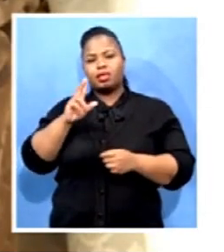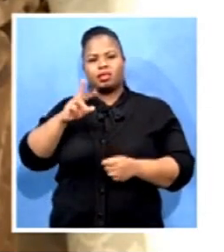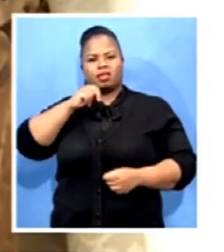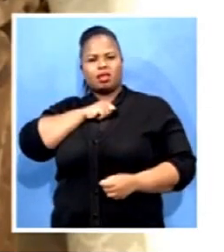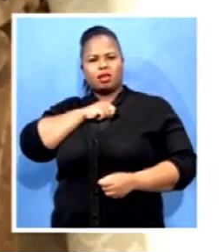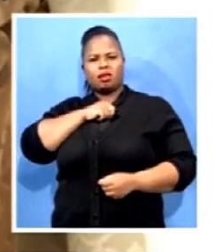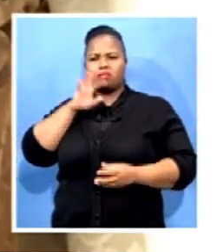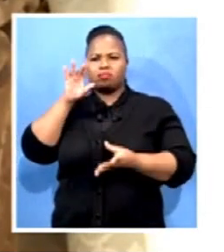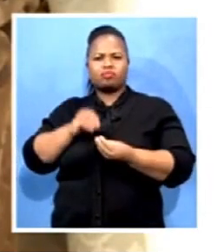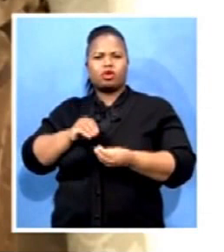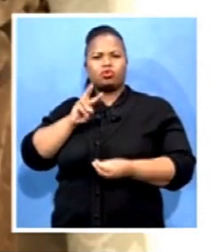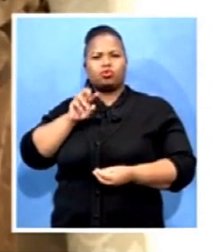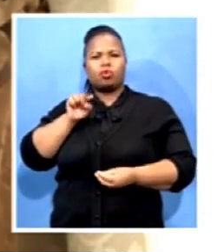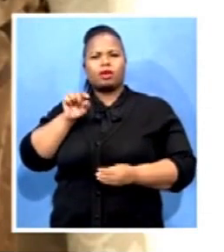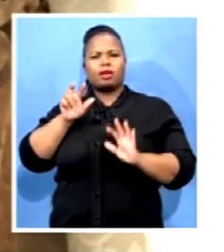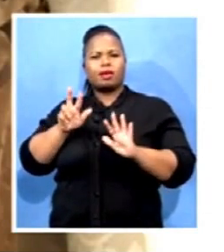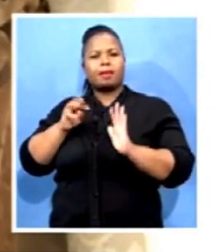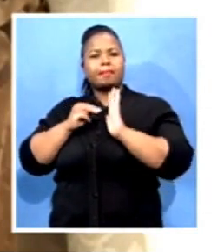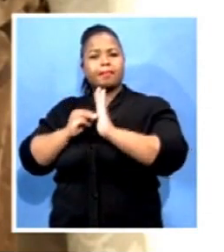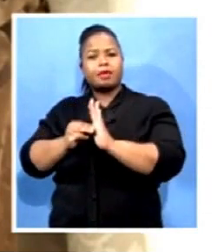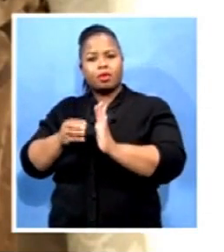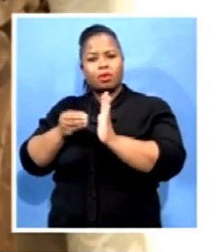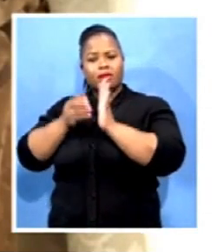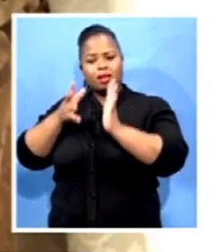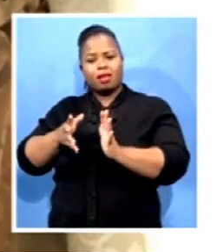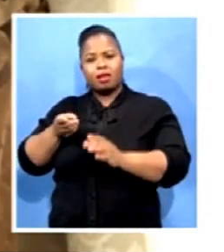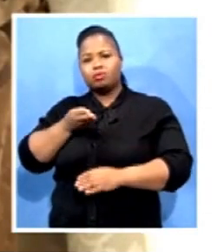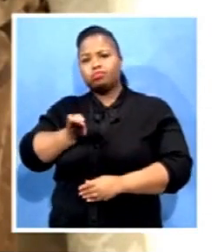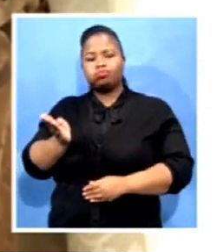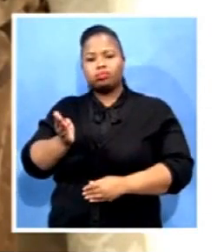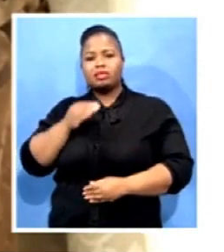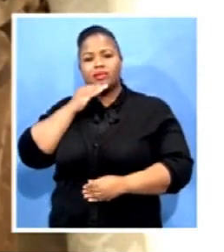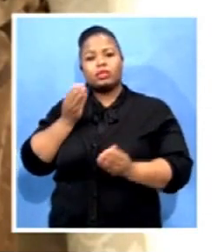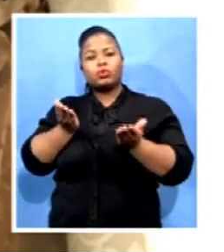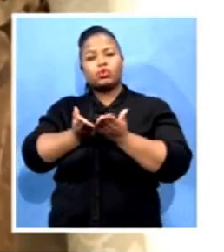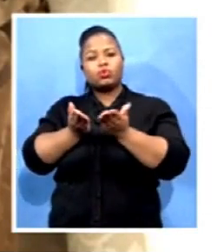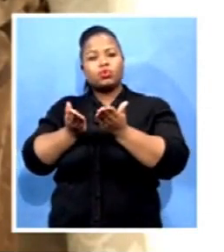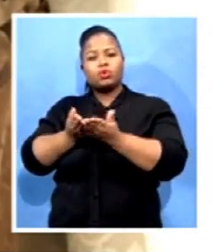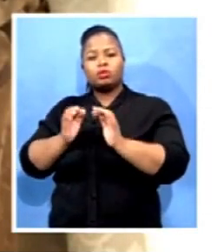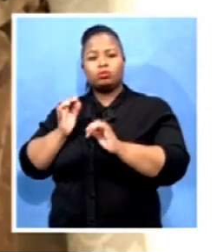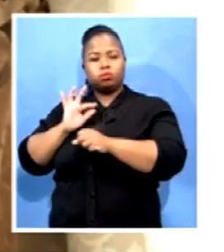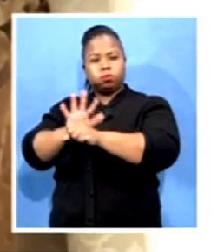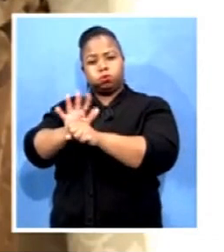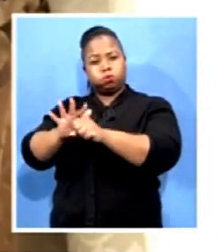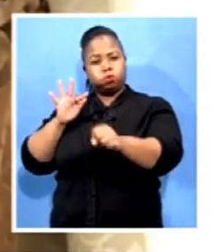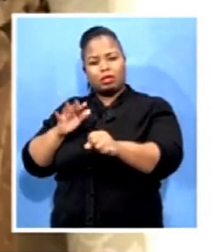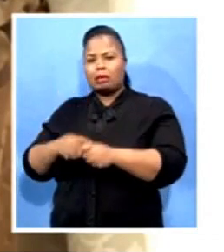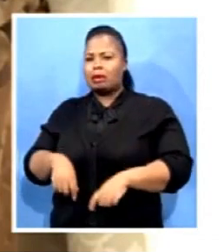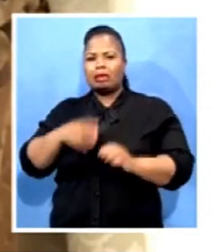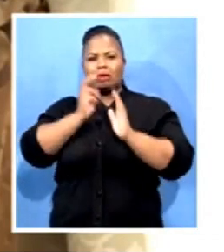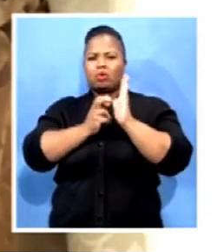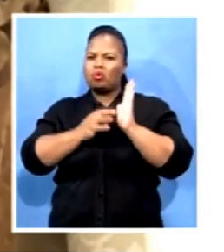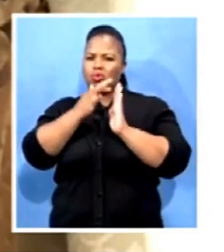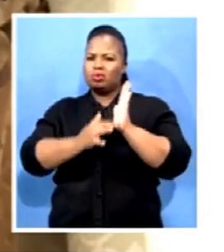are basically going to be flouting all the regulations and all the precautionary measures. But the phased-in approach, which prioritizes